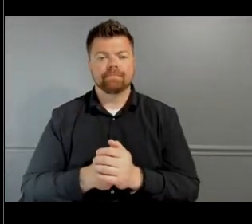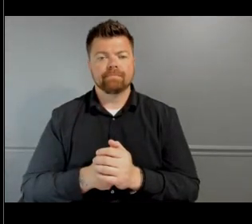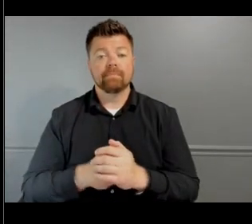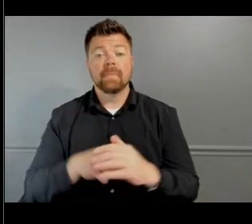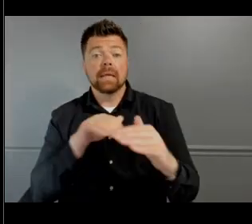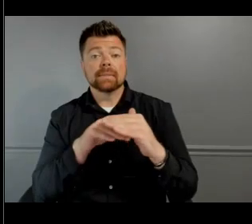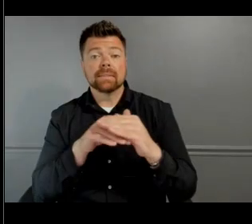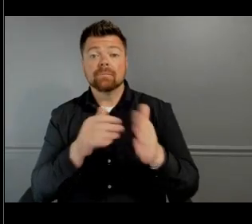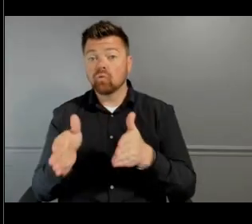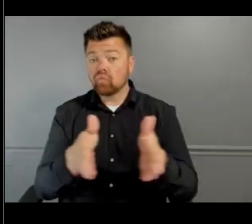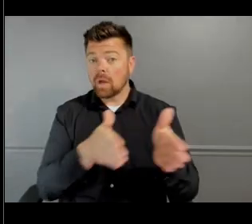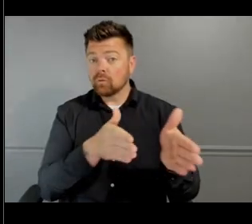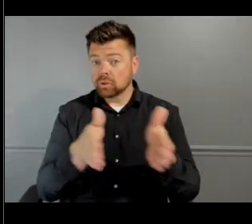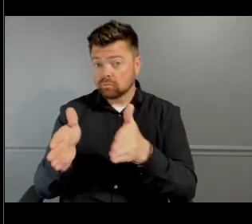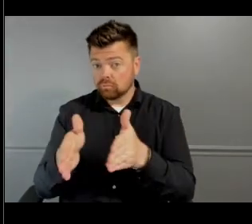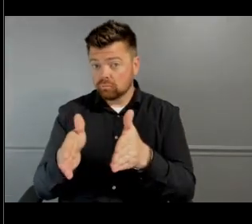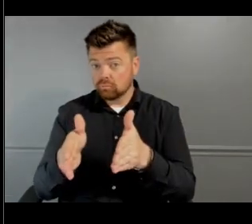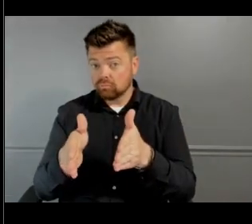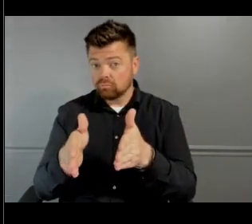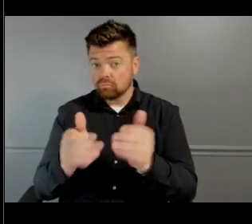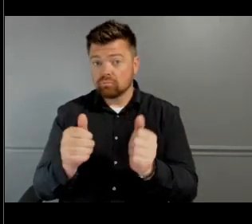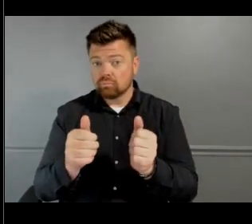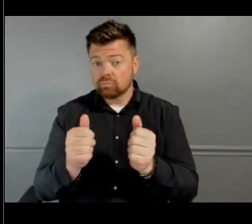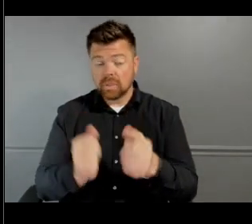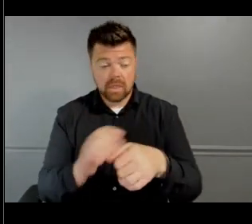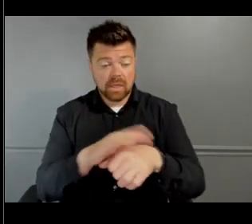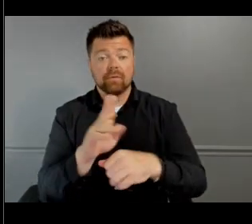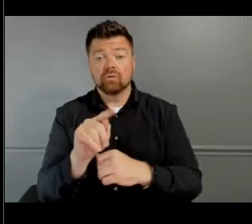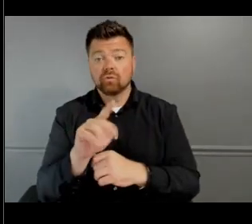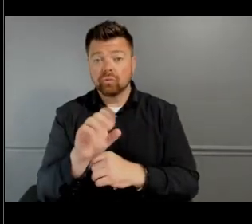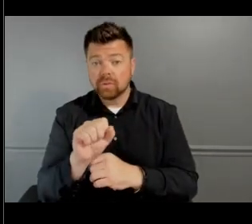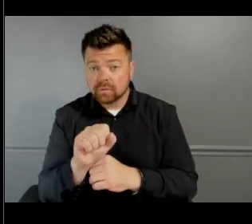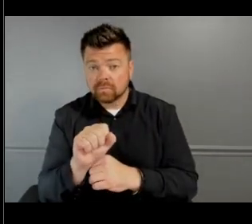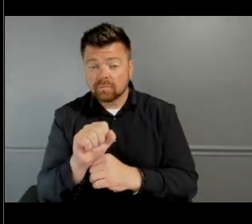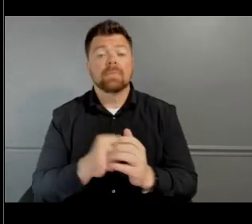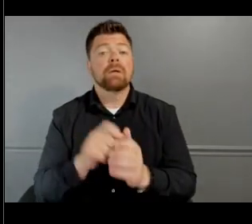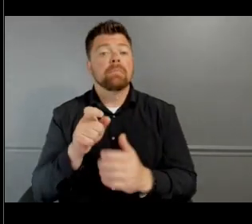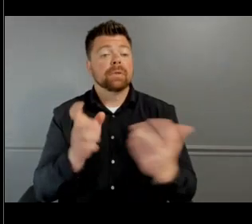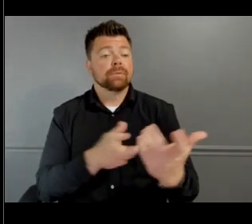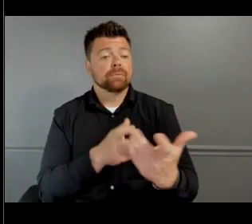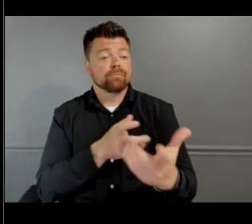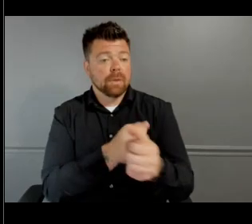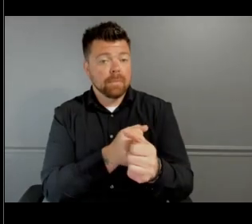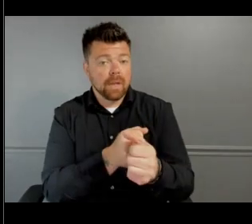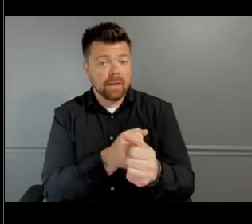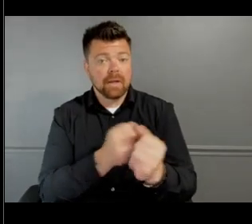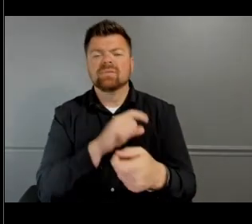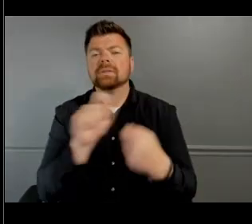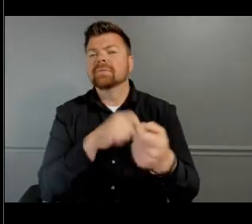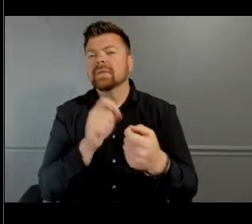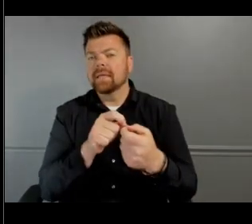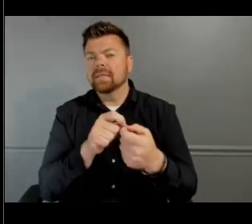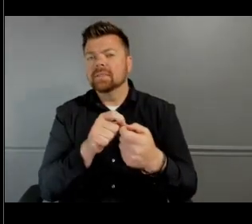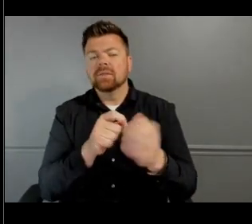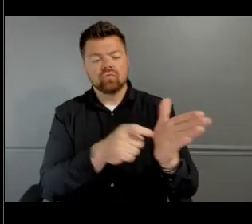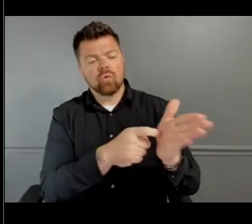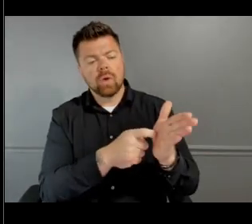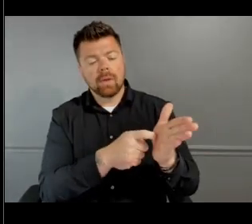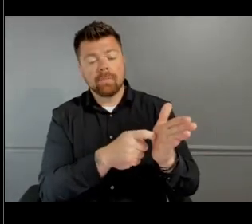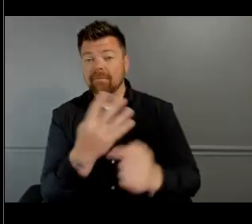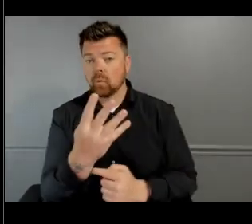Accessible routes within covered dwelling units must comply with the specifications in requirement